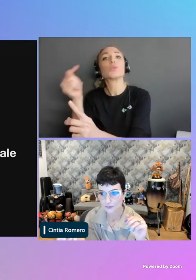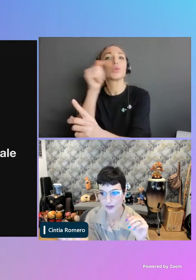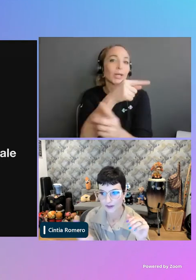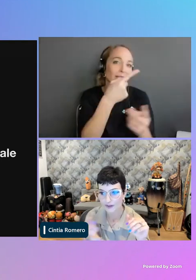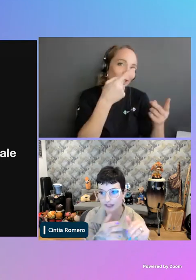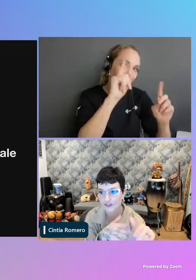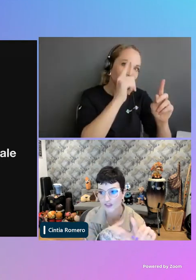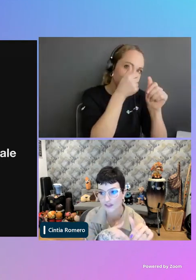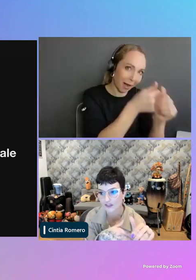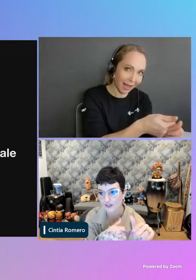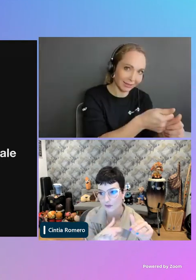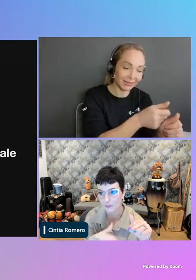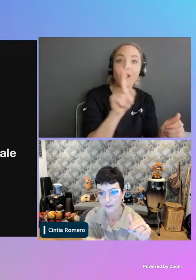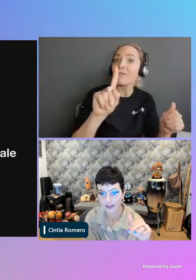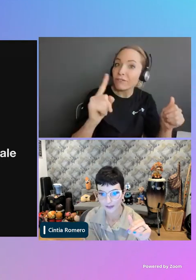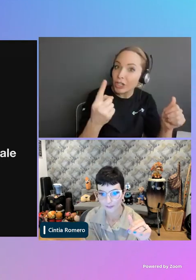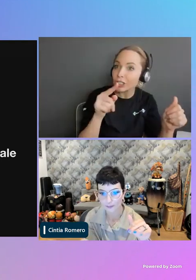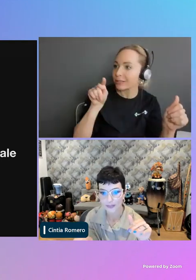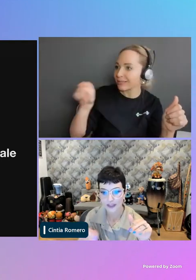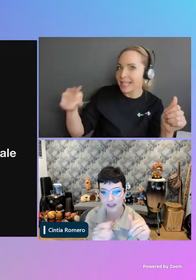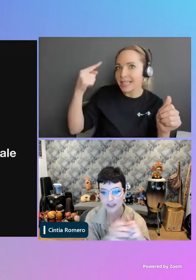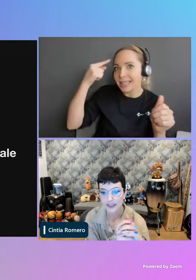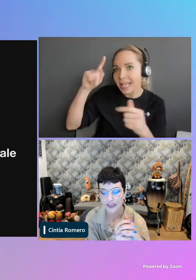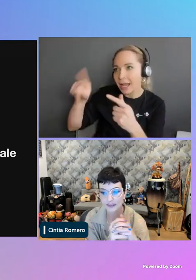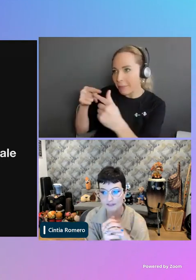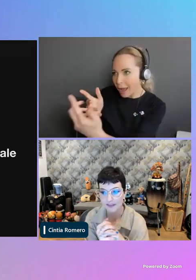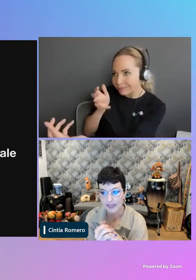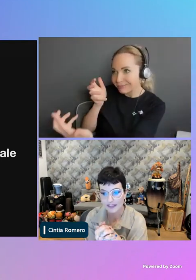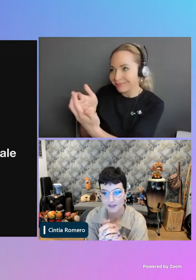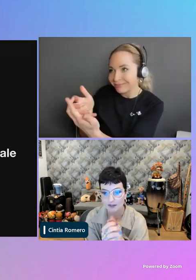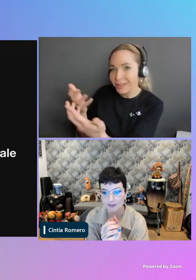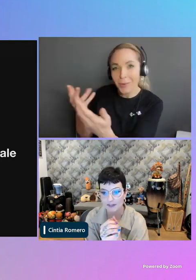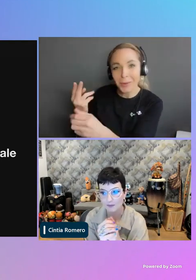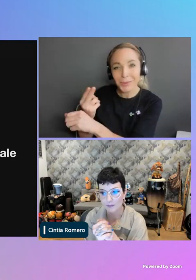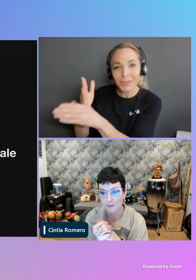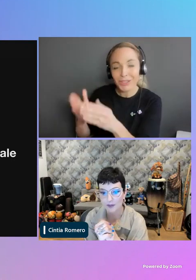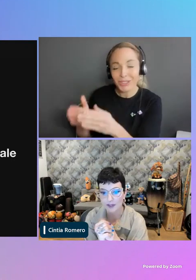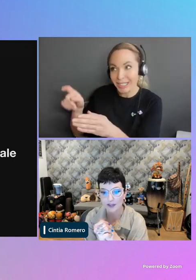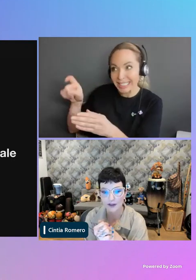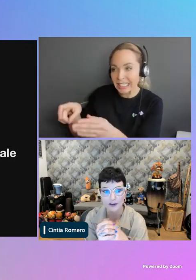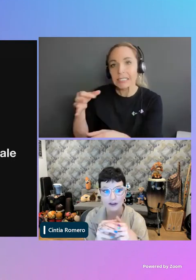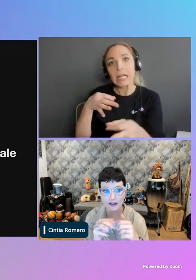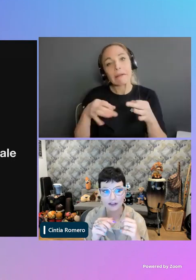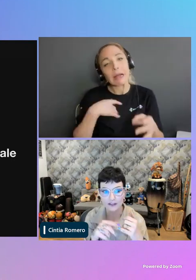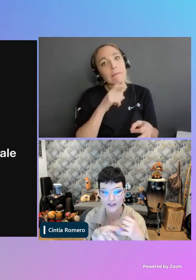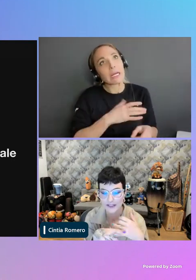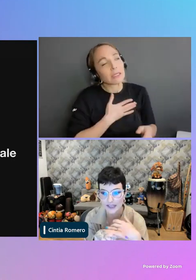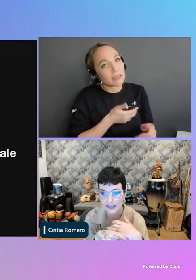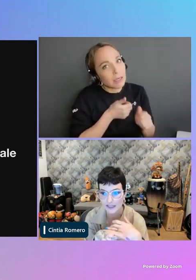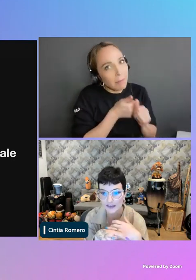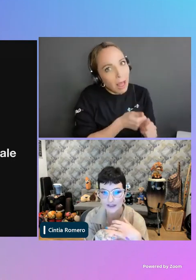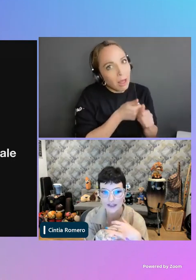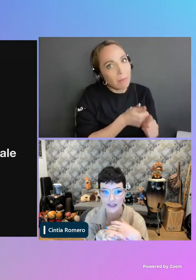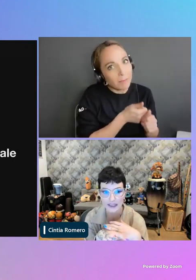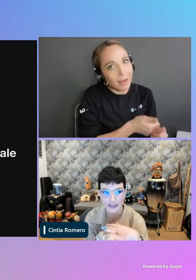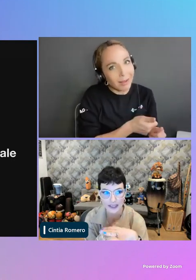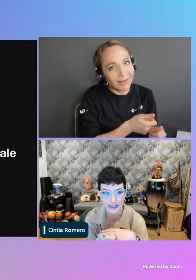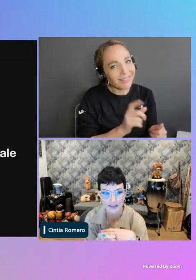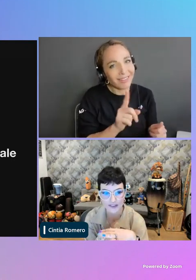need rather than just complying. And the phases of this framework are